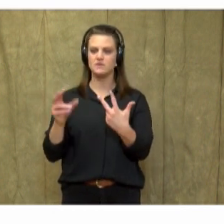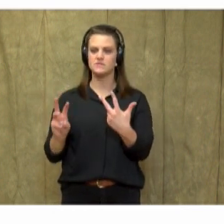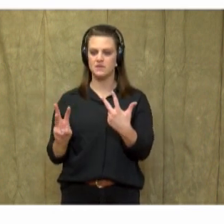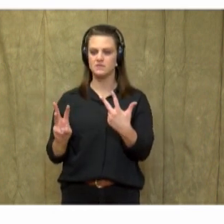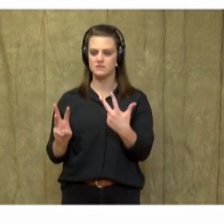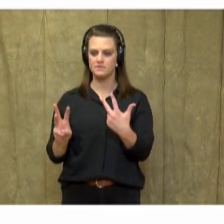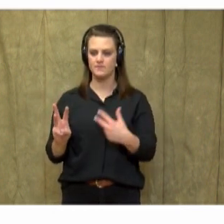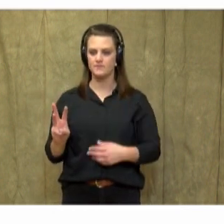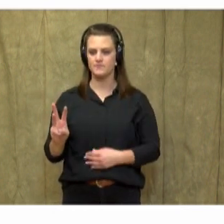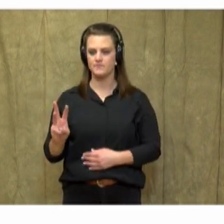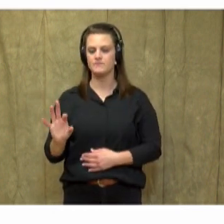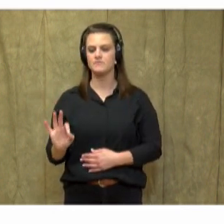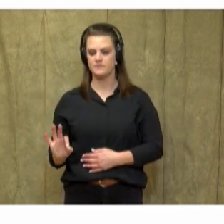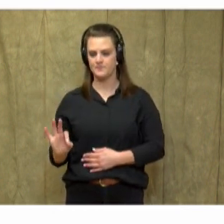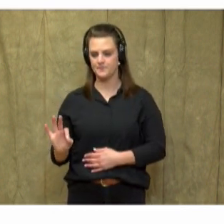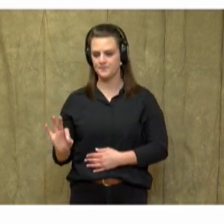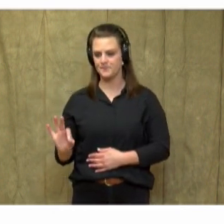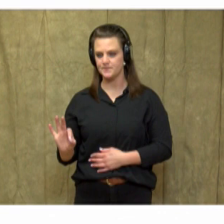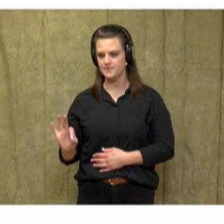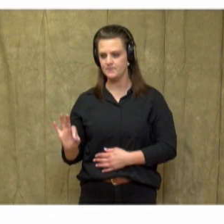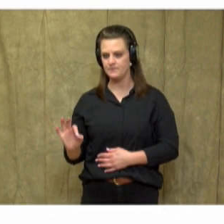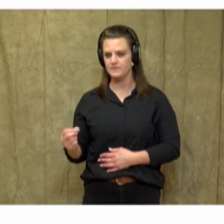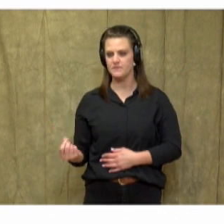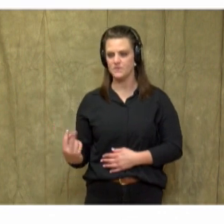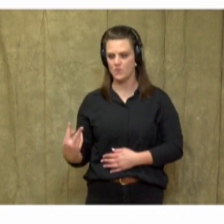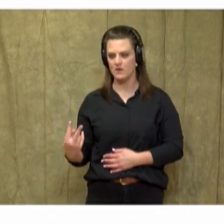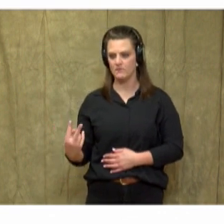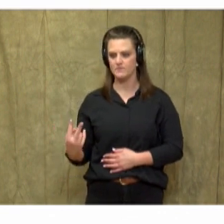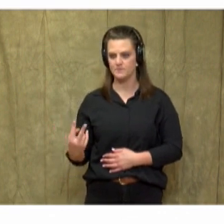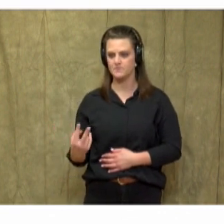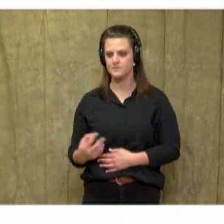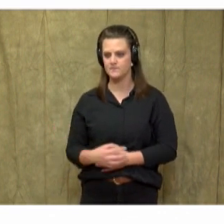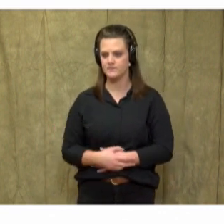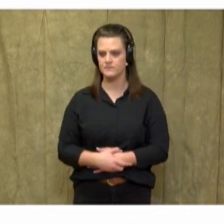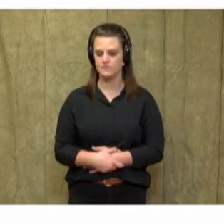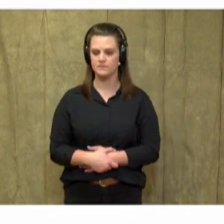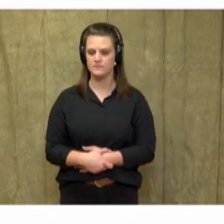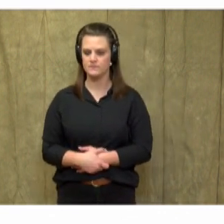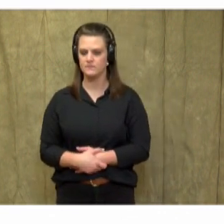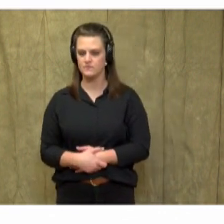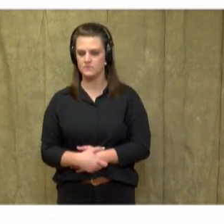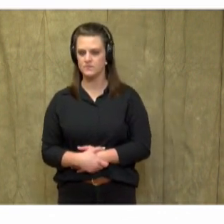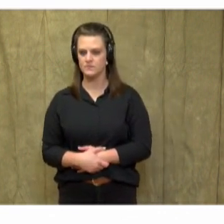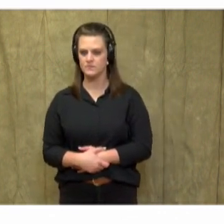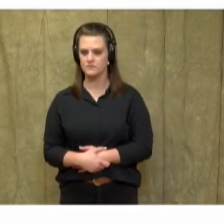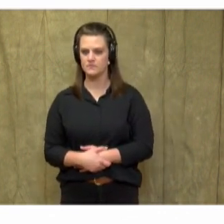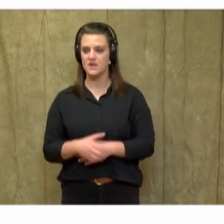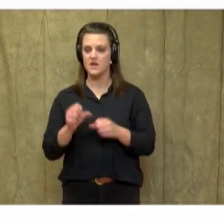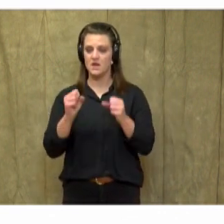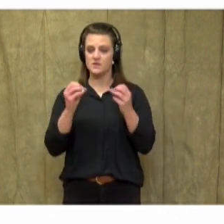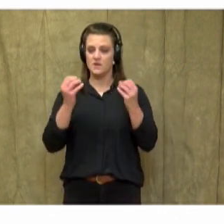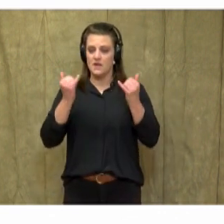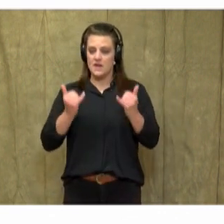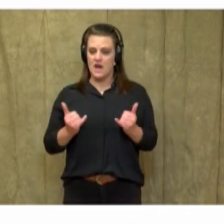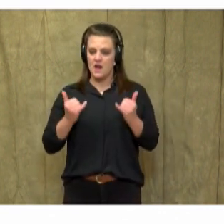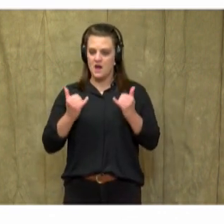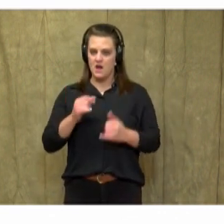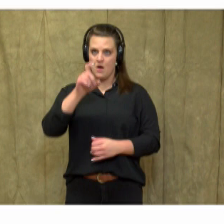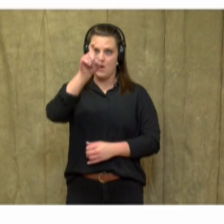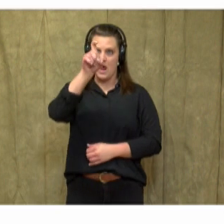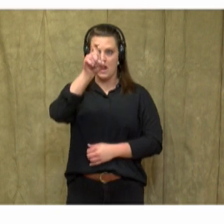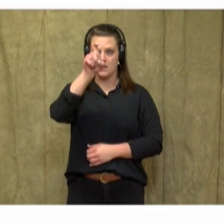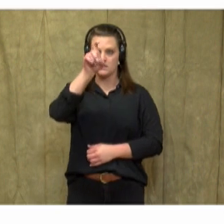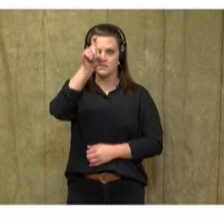6, 9, and then 12. Yeah. And so now that we know